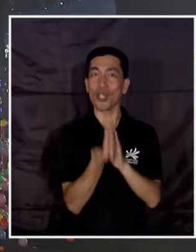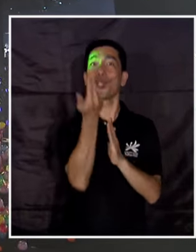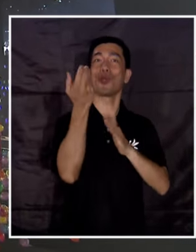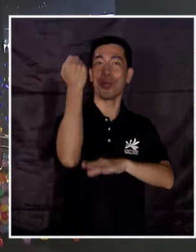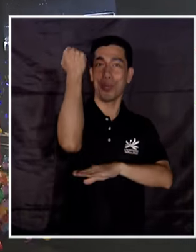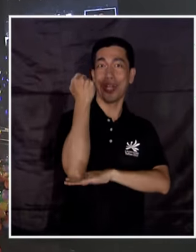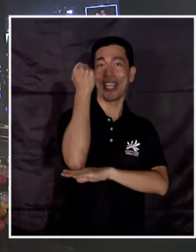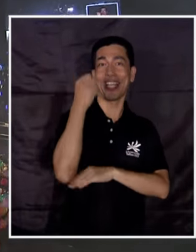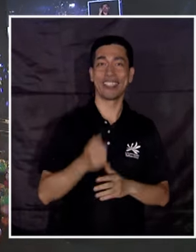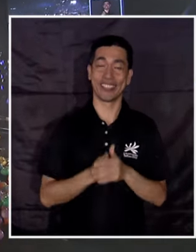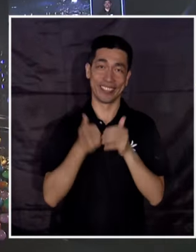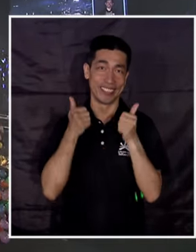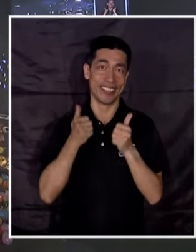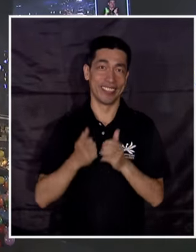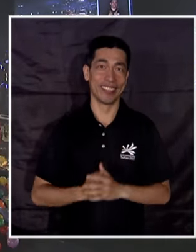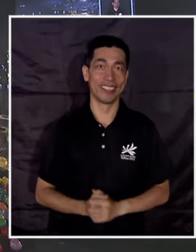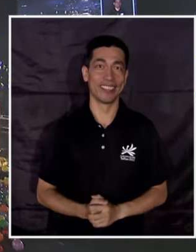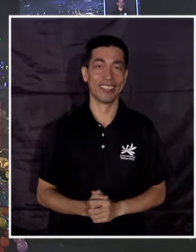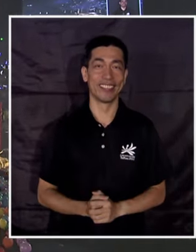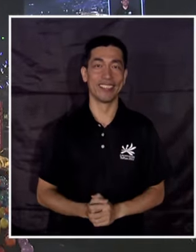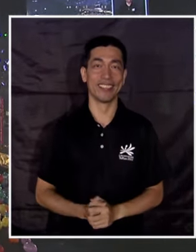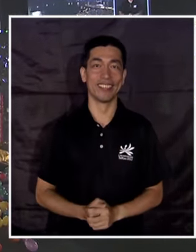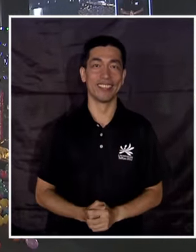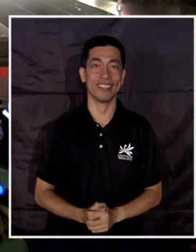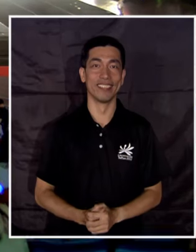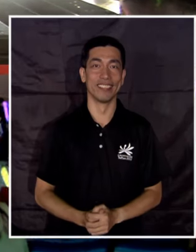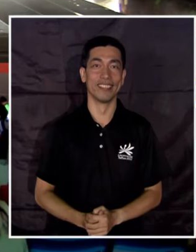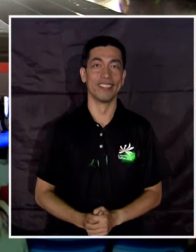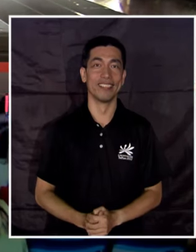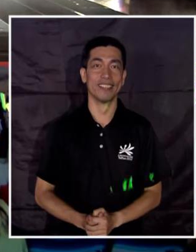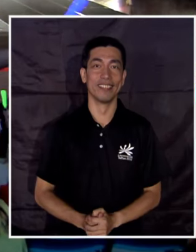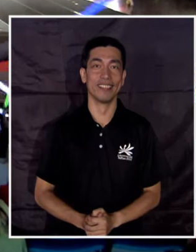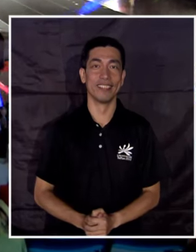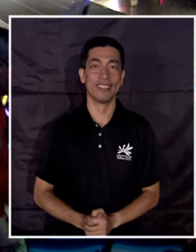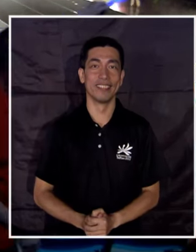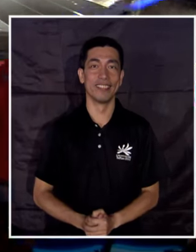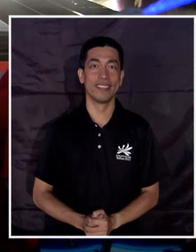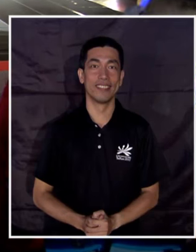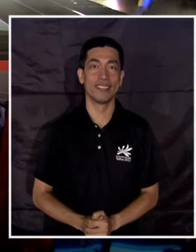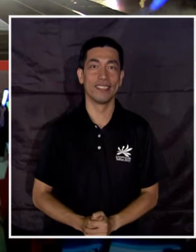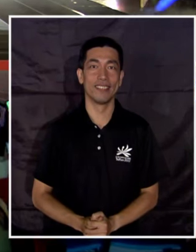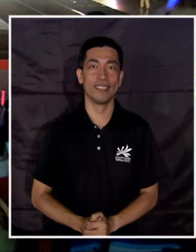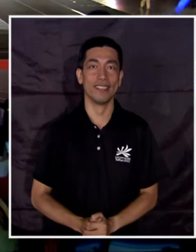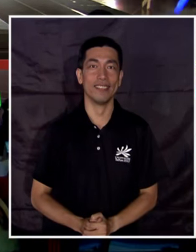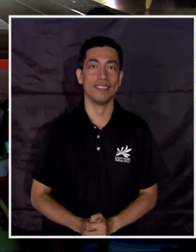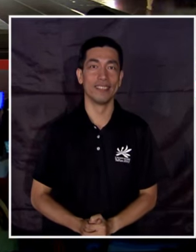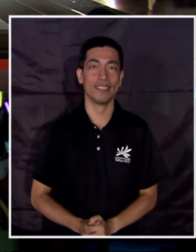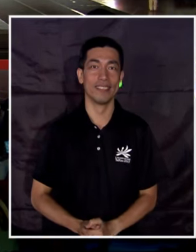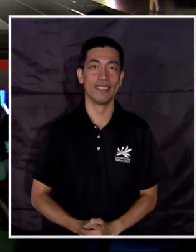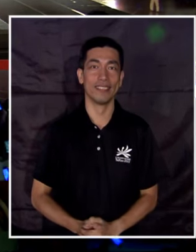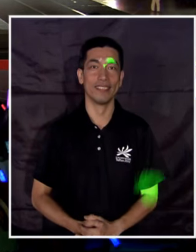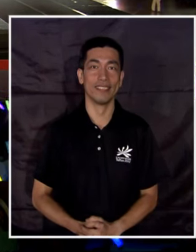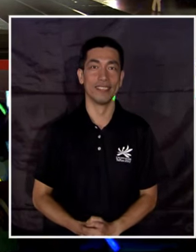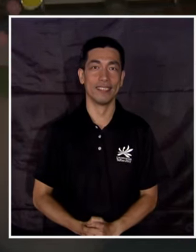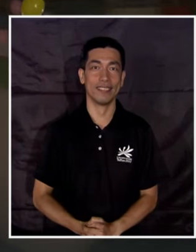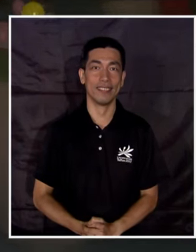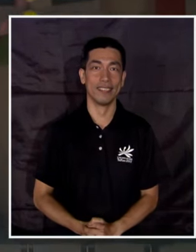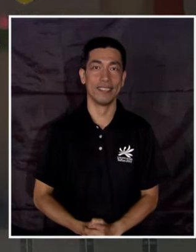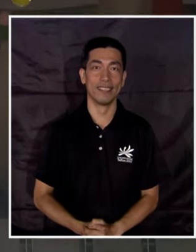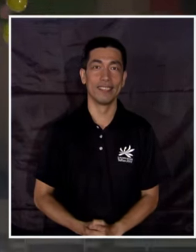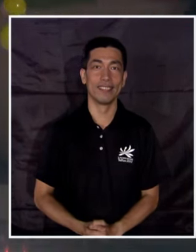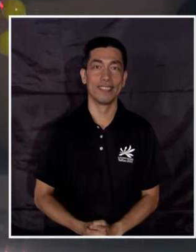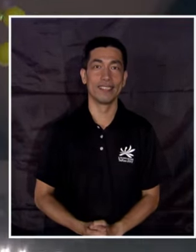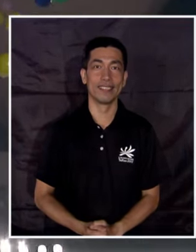we can see, the colorful balloons from above representing the blessings to all of our athletes from 22 countries of